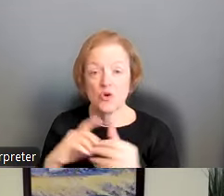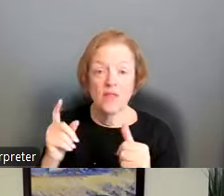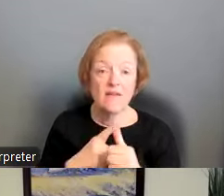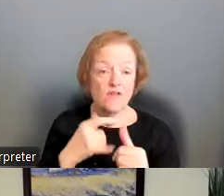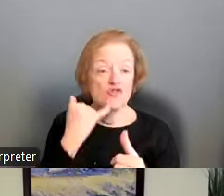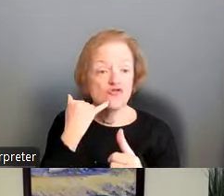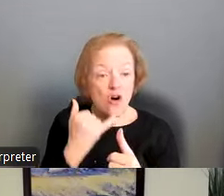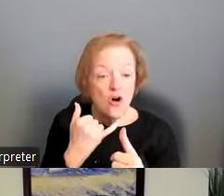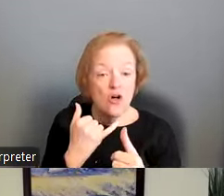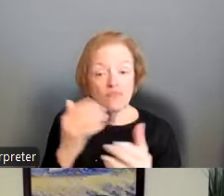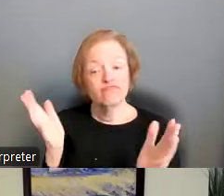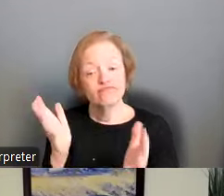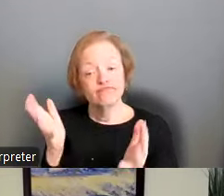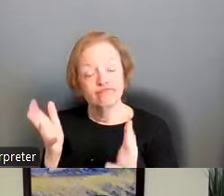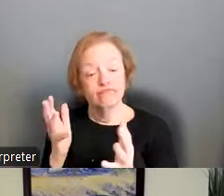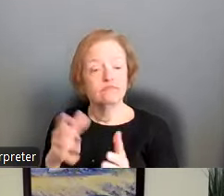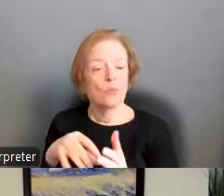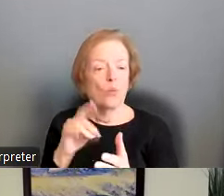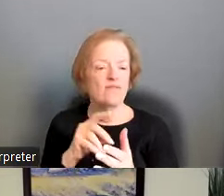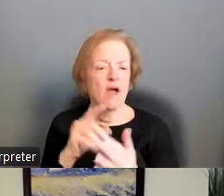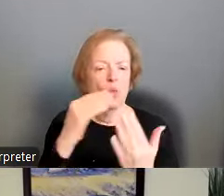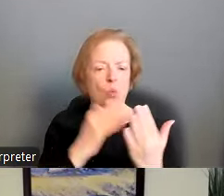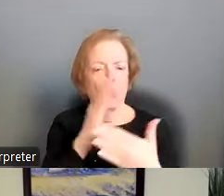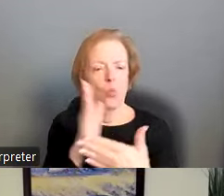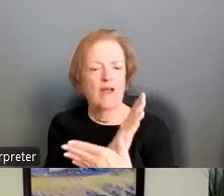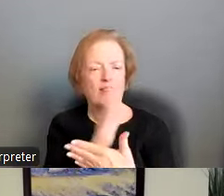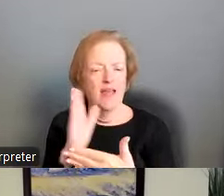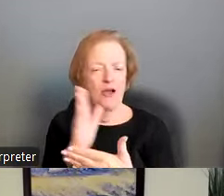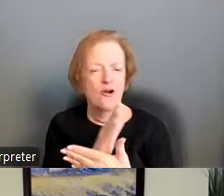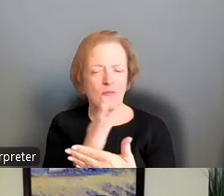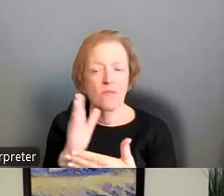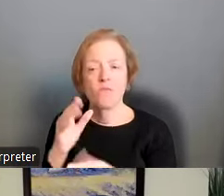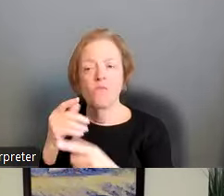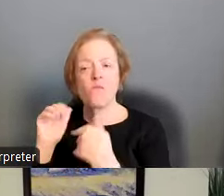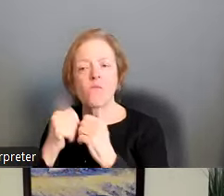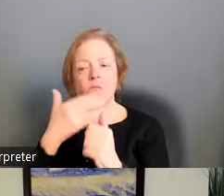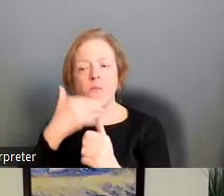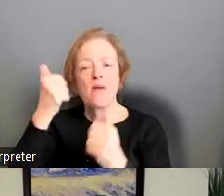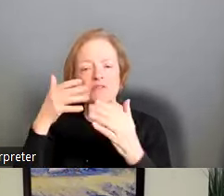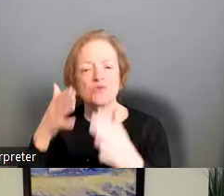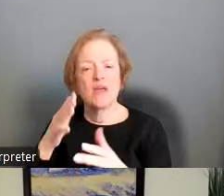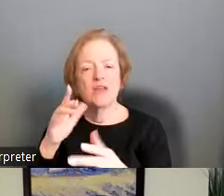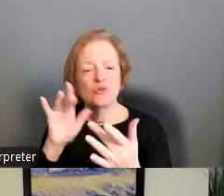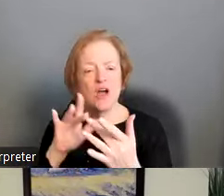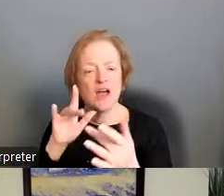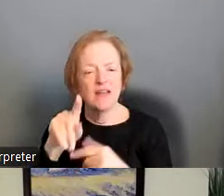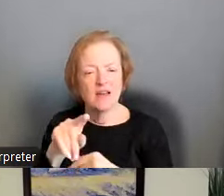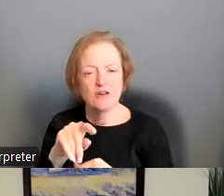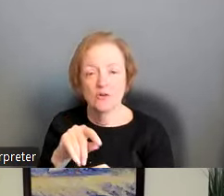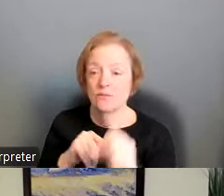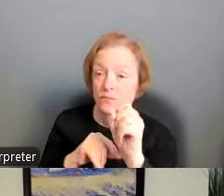would best be fit. What would be the best way to contact you all? Okay, so you